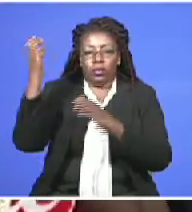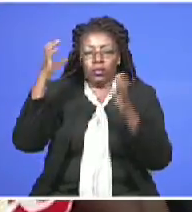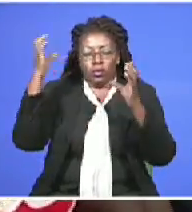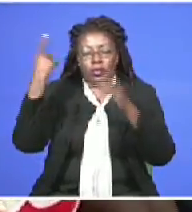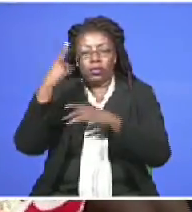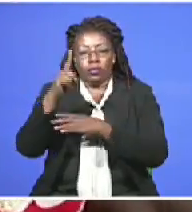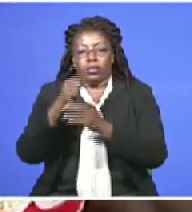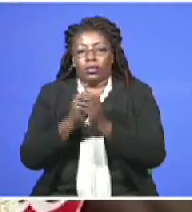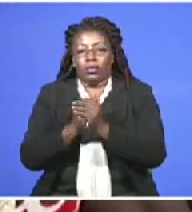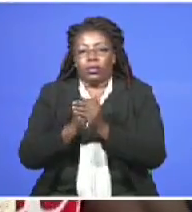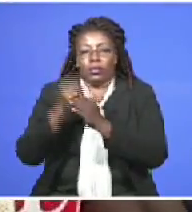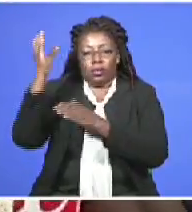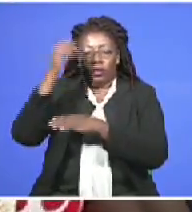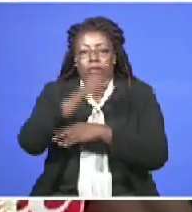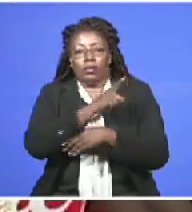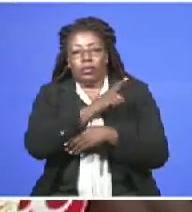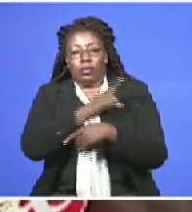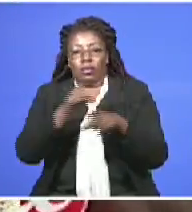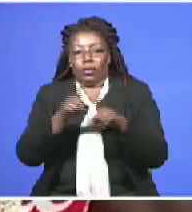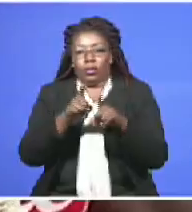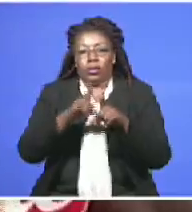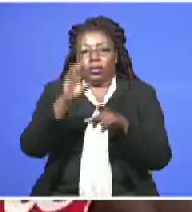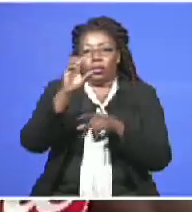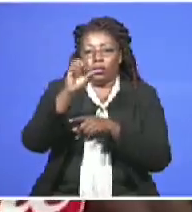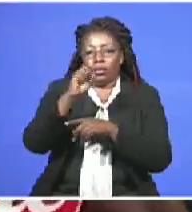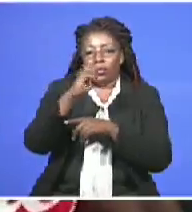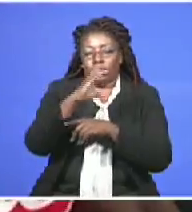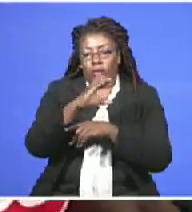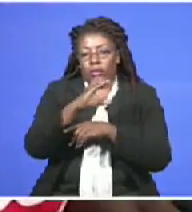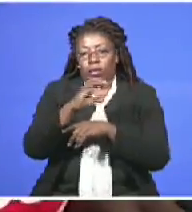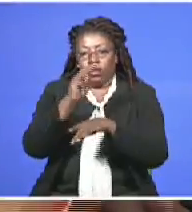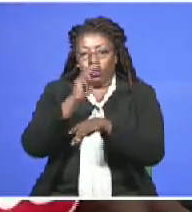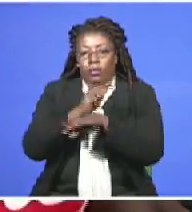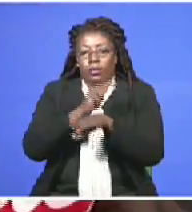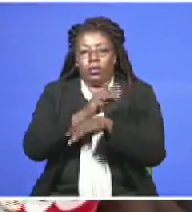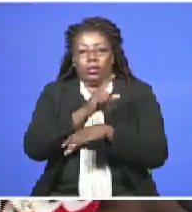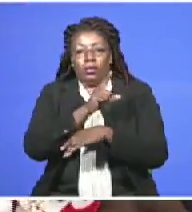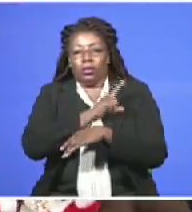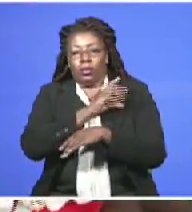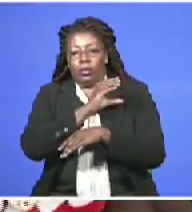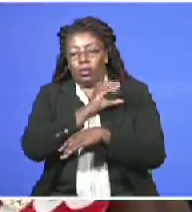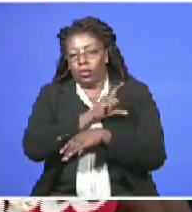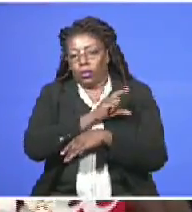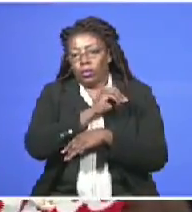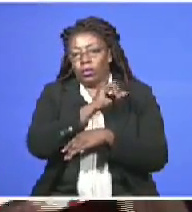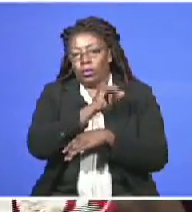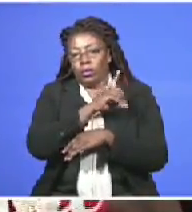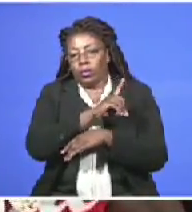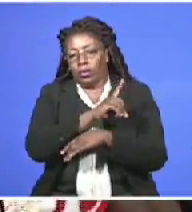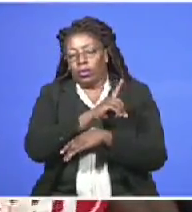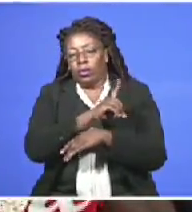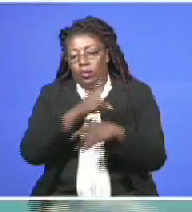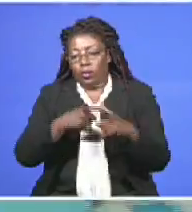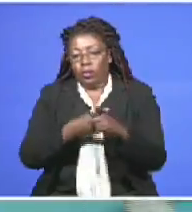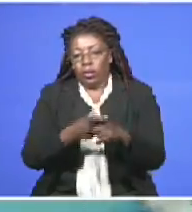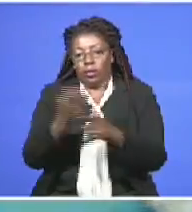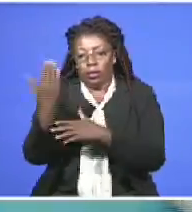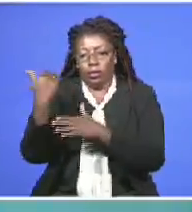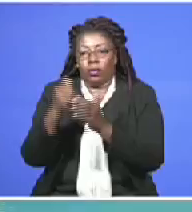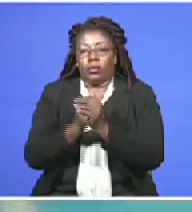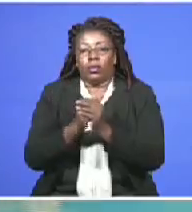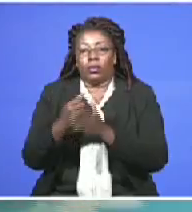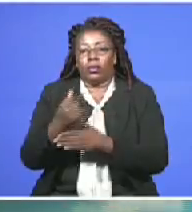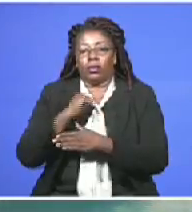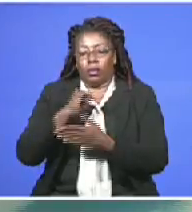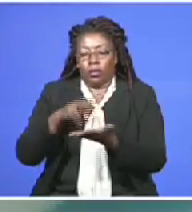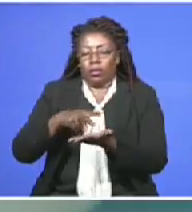Cabinet Minister Jeff Lloyd, also a soccer. But did you know Minister Lloyd, he was an athlete at one point? I was a